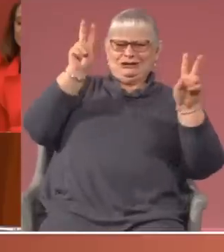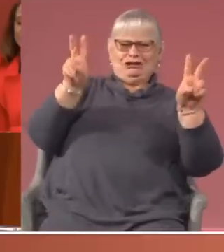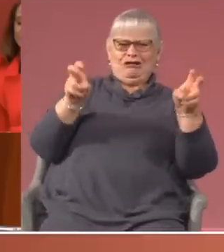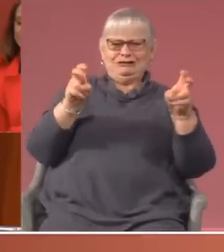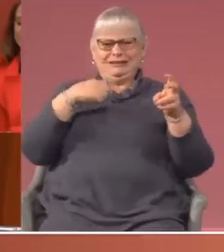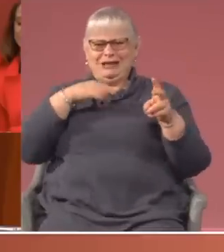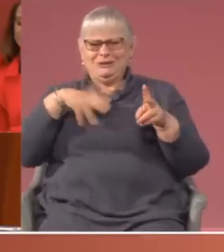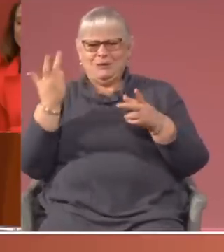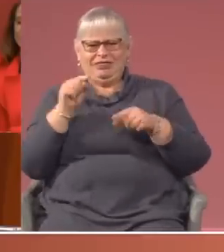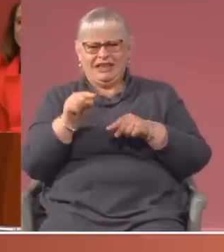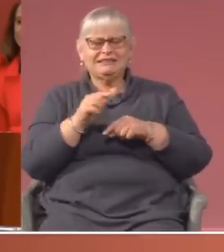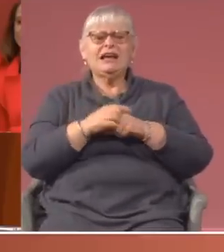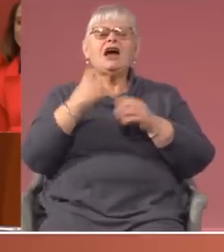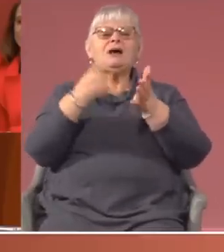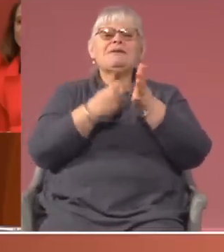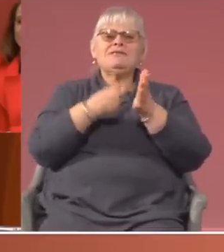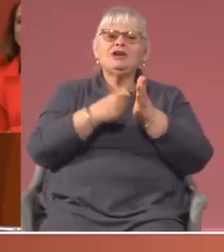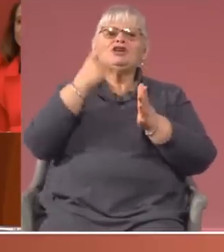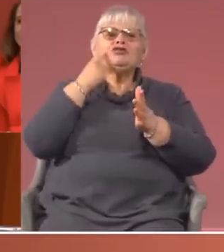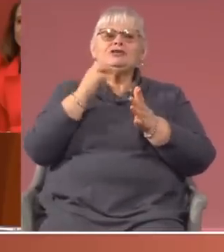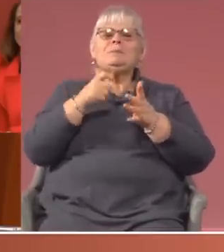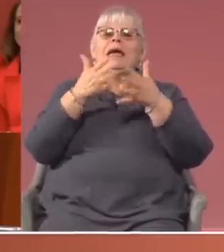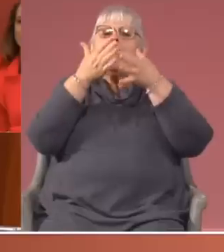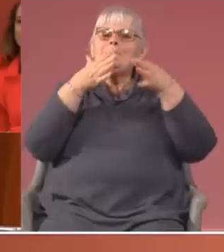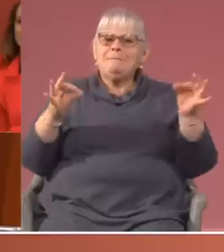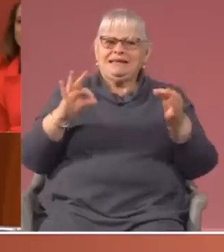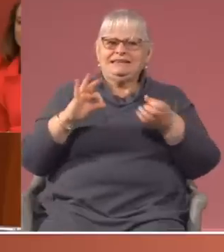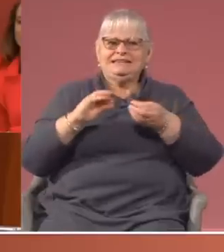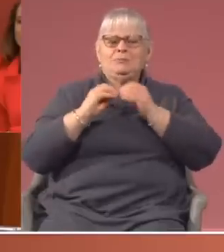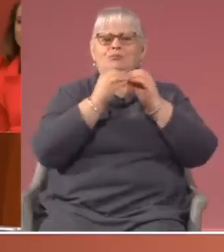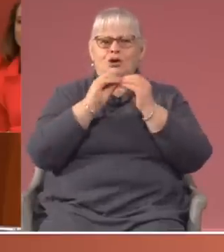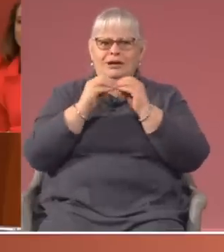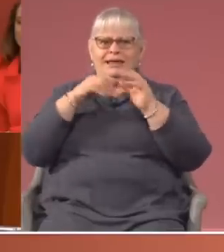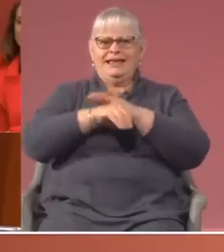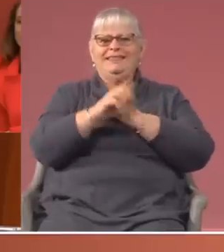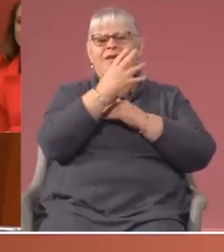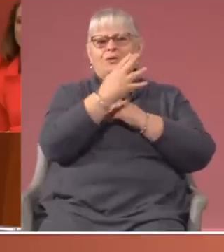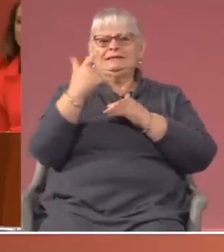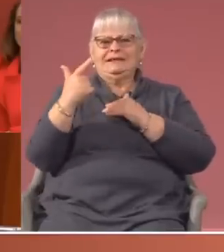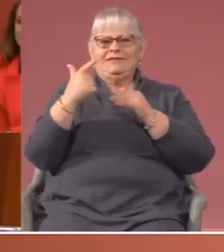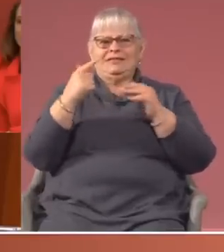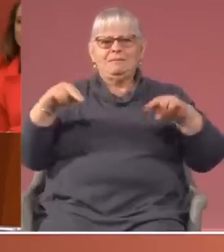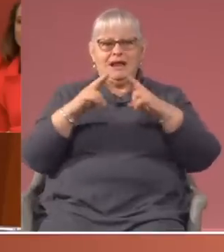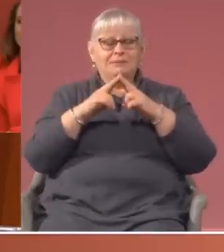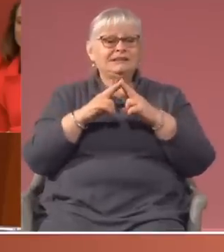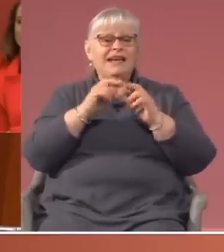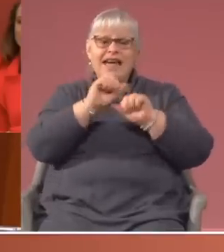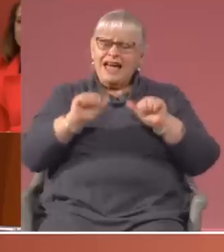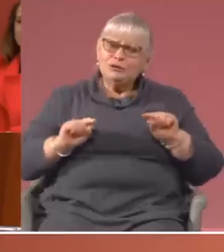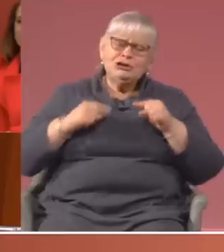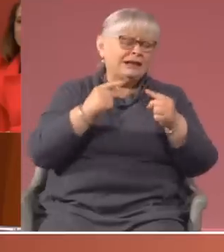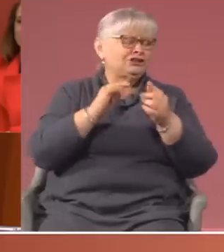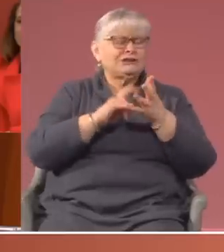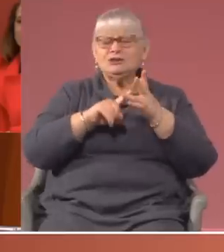Instead, I'd prefer to try and be a peace broker in the 47th Parliament. The challenges facing us are so